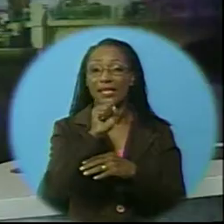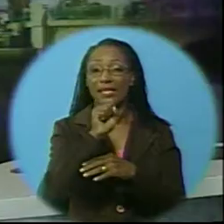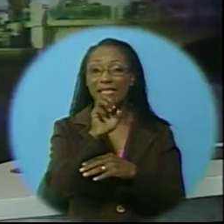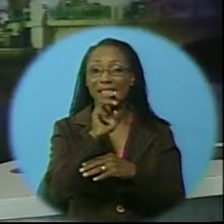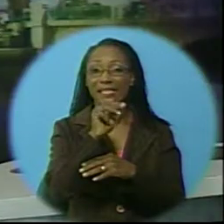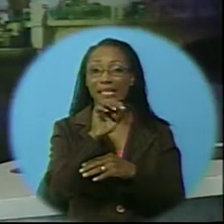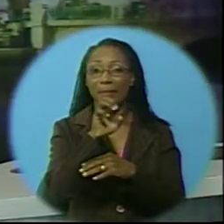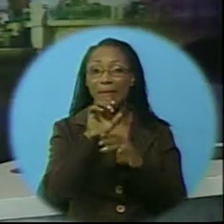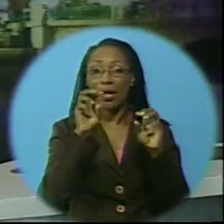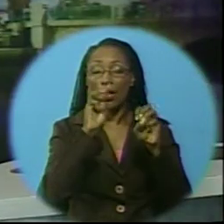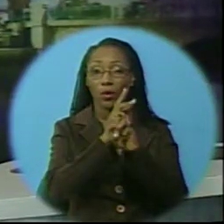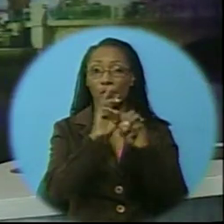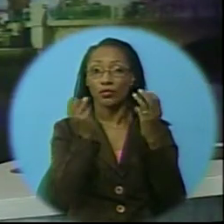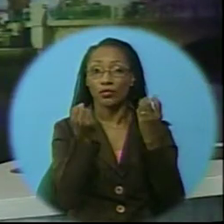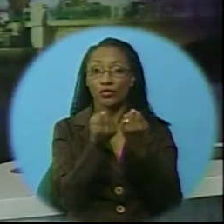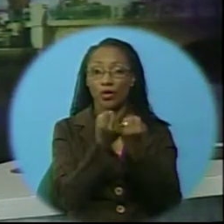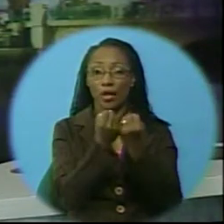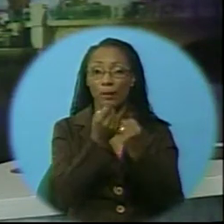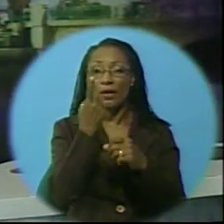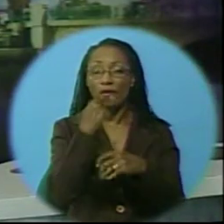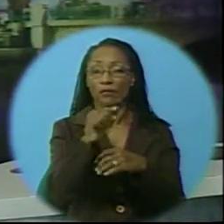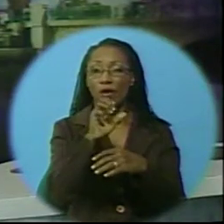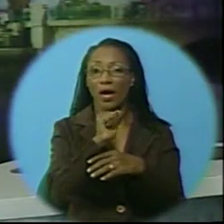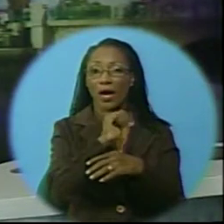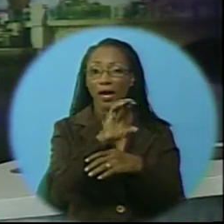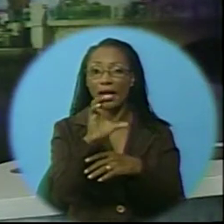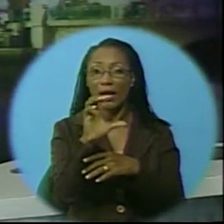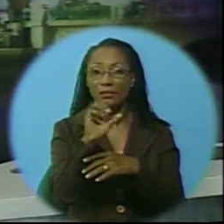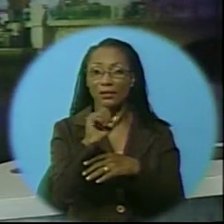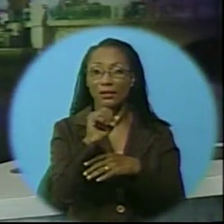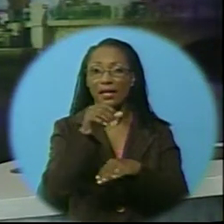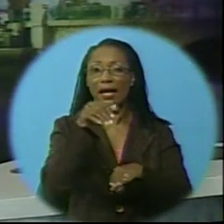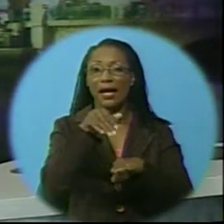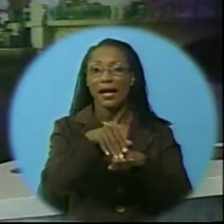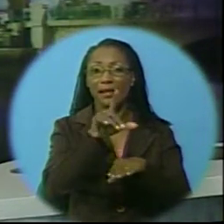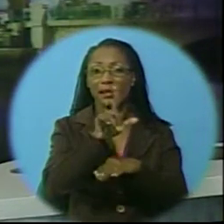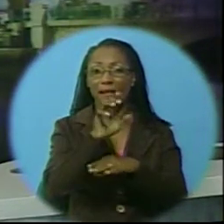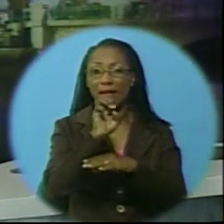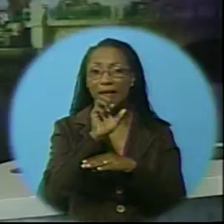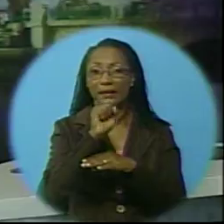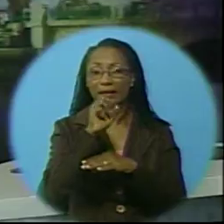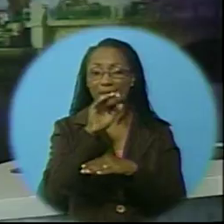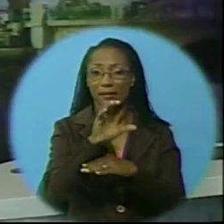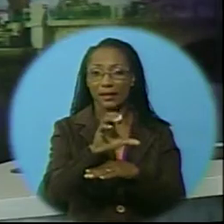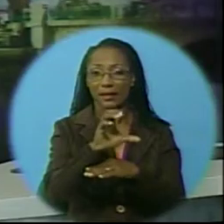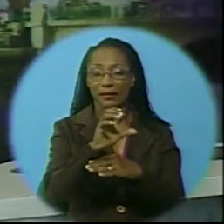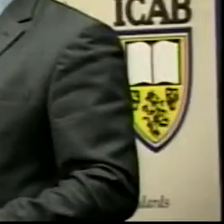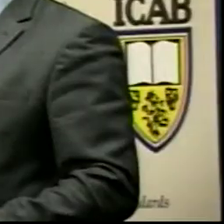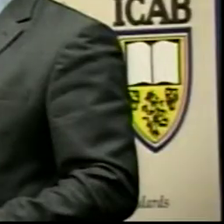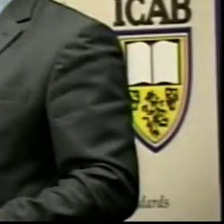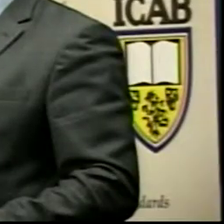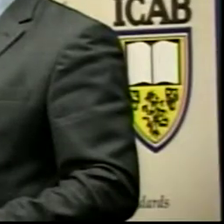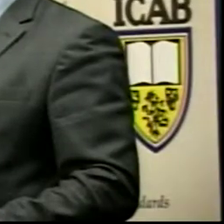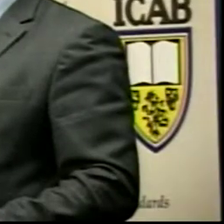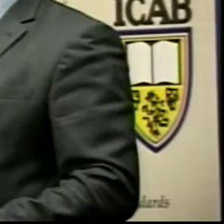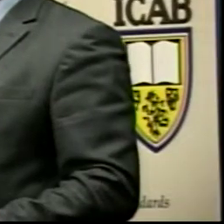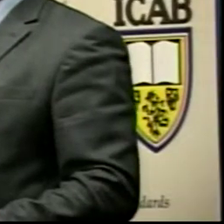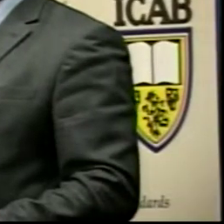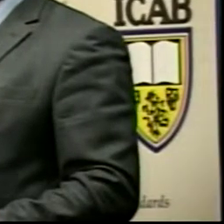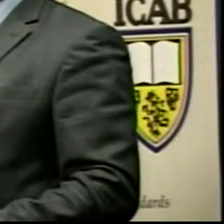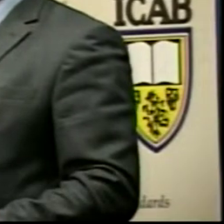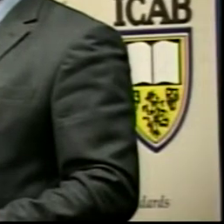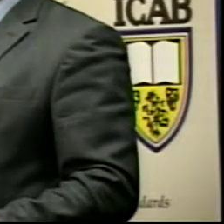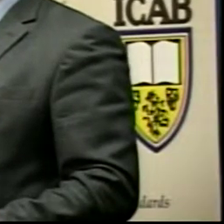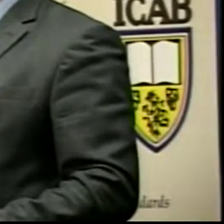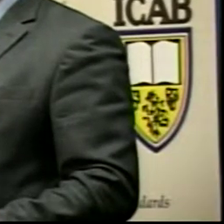hosted by the Institute of Chartered Accountants of Barbados at the Lloyd Erskine Sandiford Center. And I say to you that in the corporate